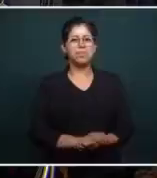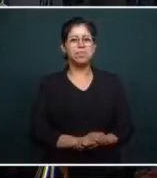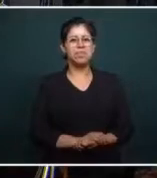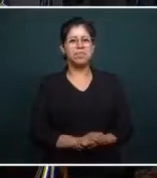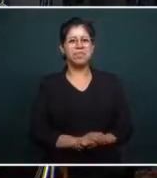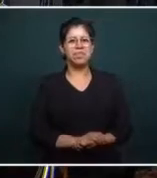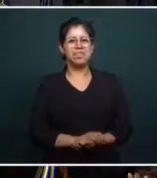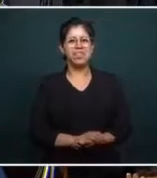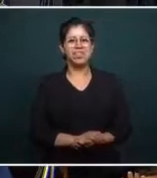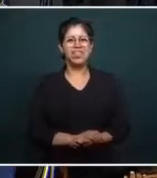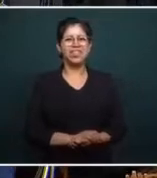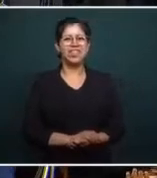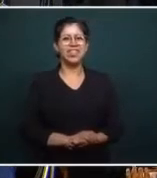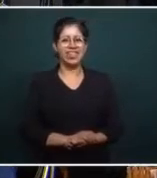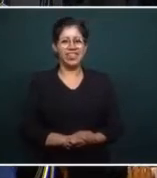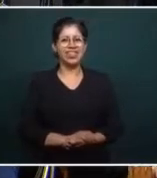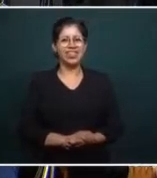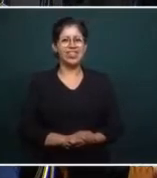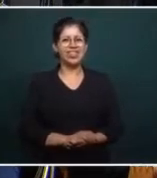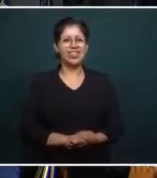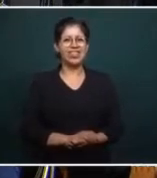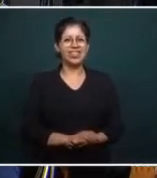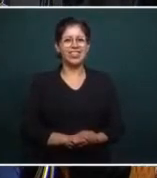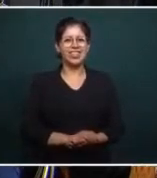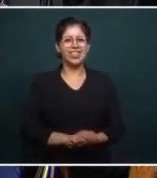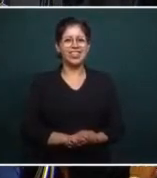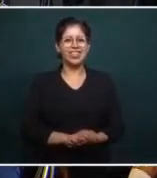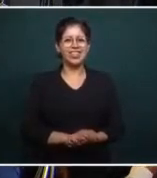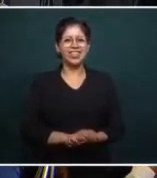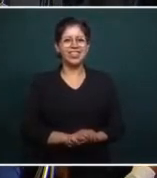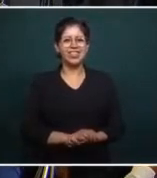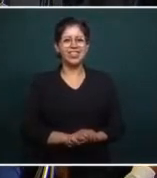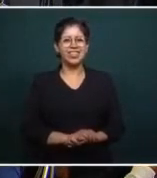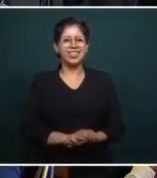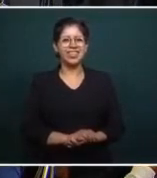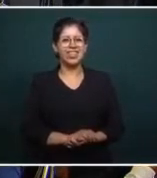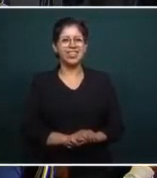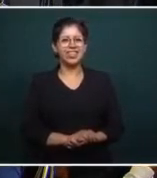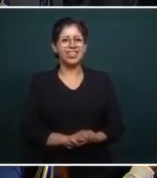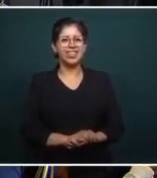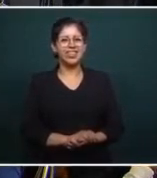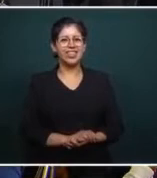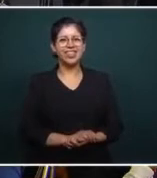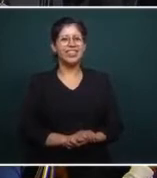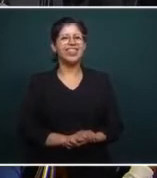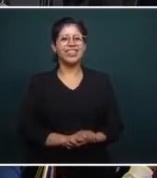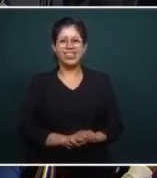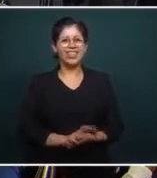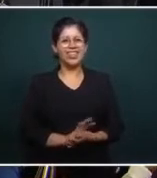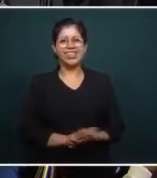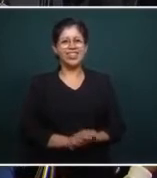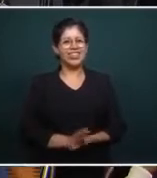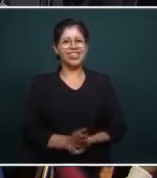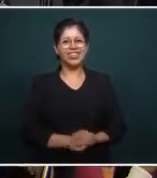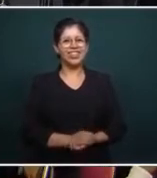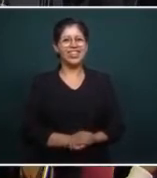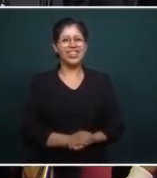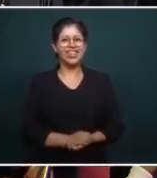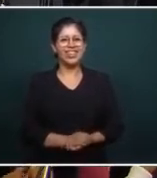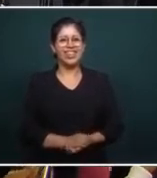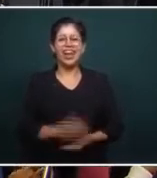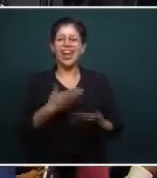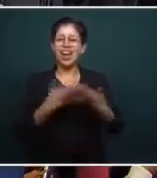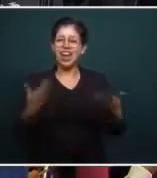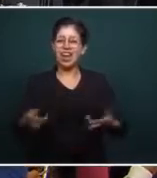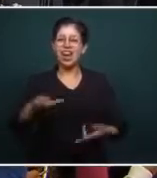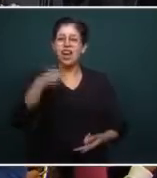all the information. Si les parece, And if abrimos you don't mind, la let's sesión de preguntas start with the section of questions and